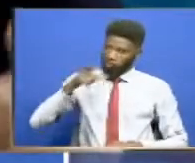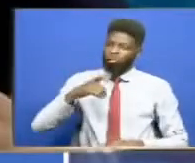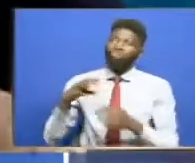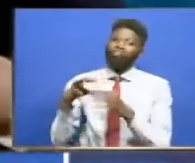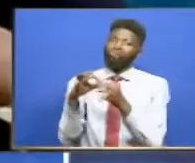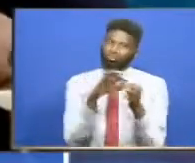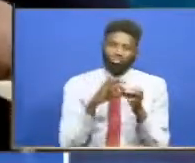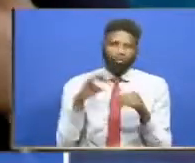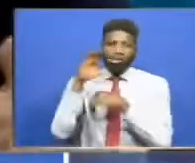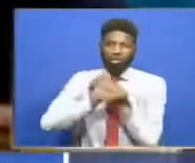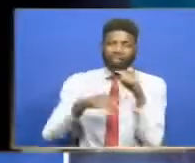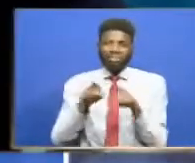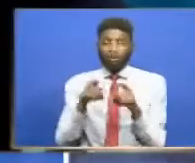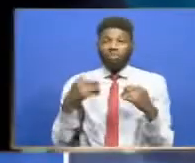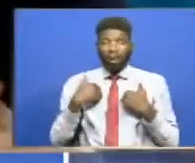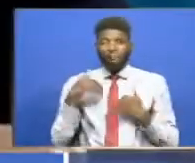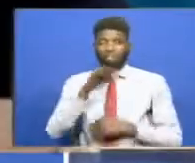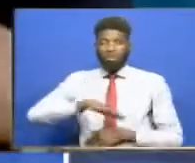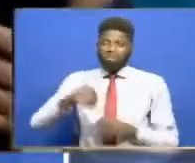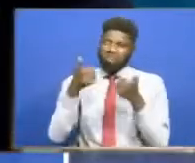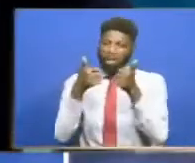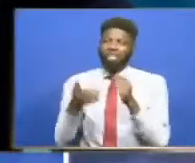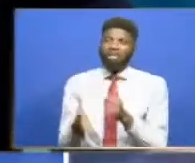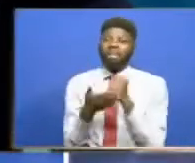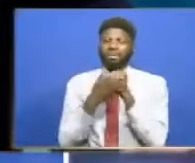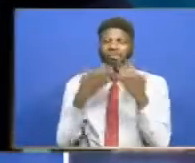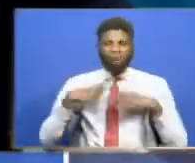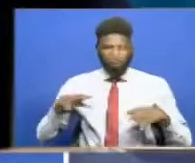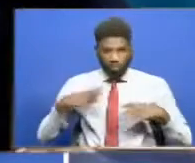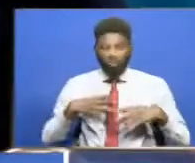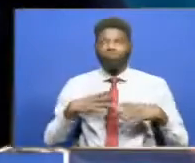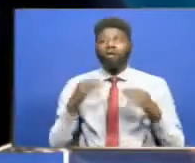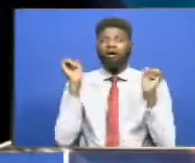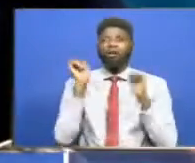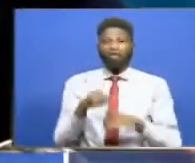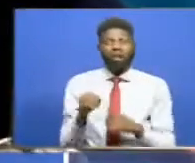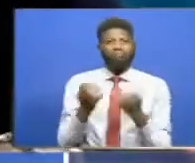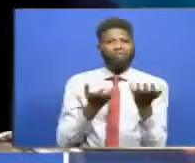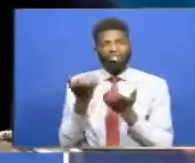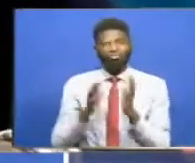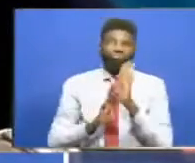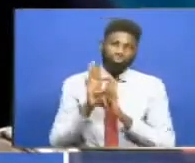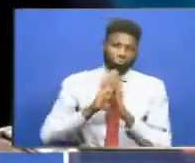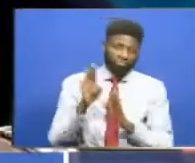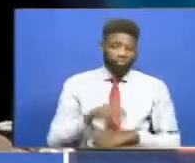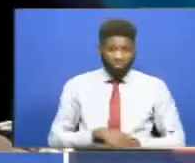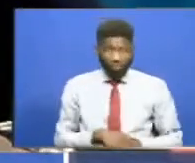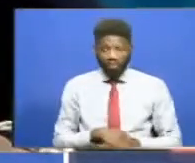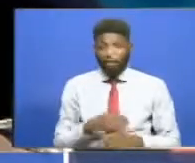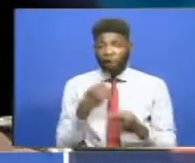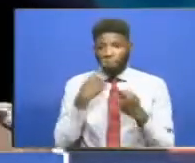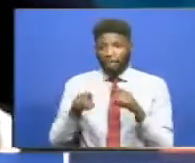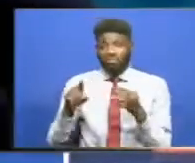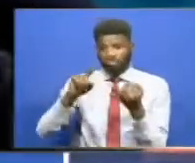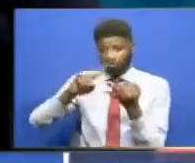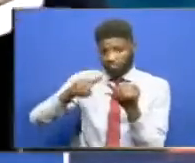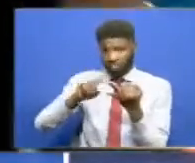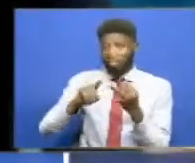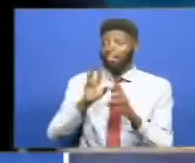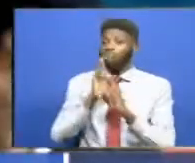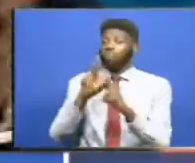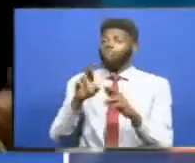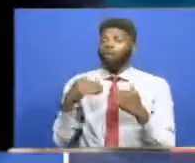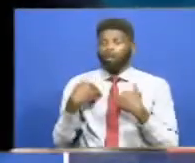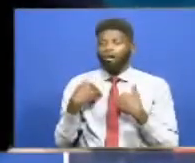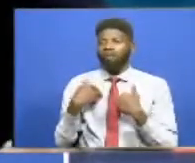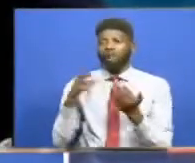would enable capital to grow, wealth to be created, right? The report has got several recommendations. Of course, we are a